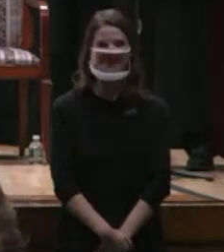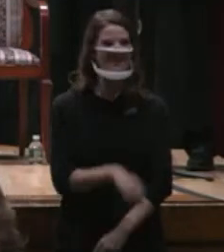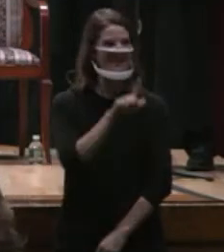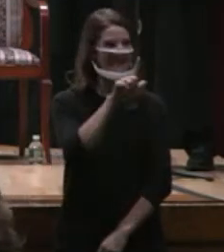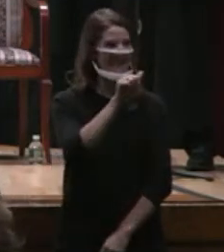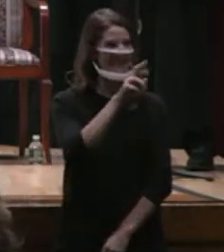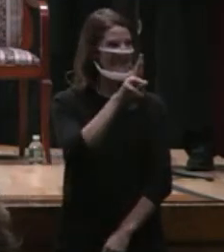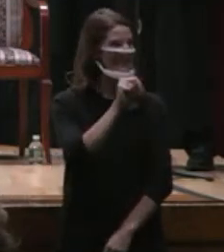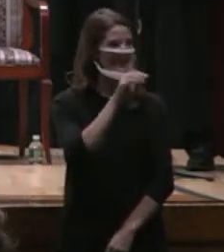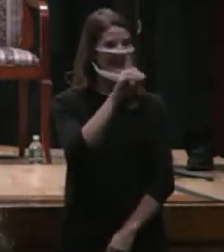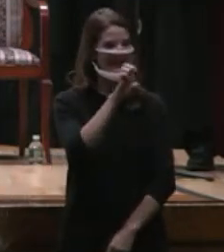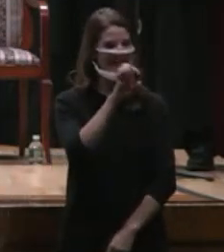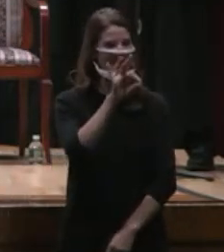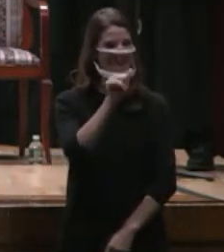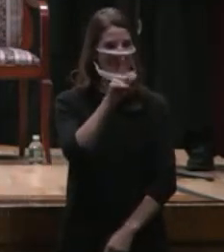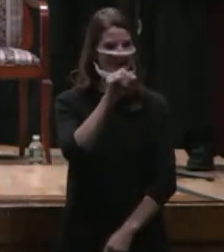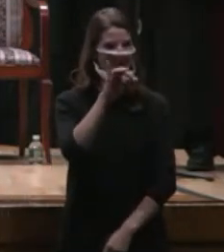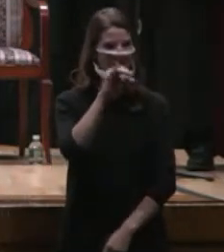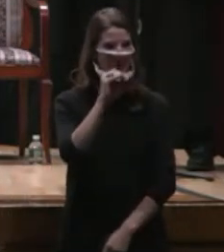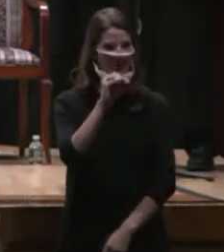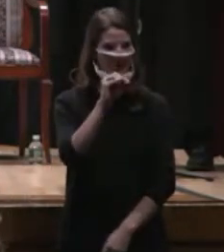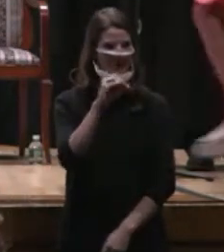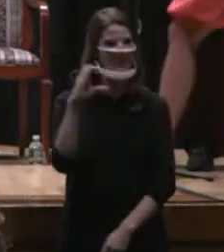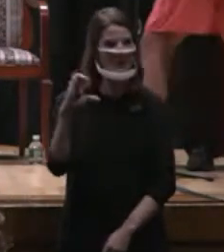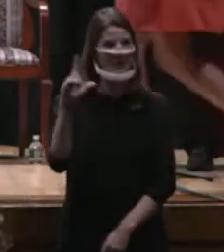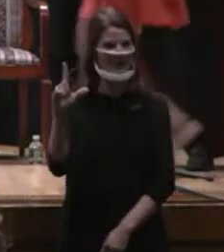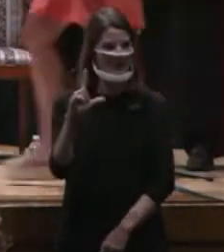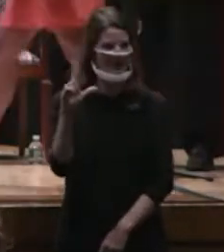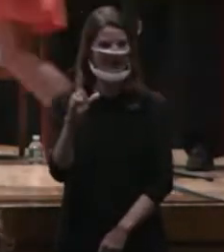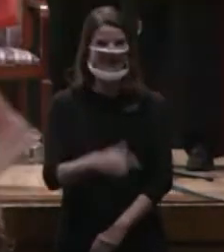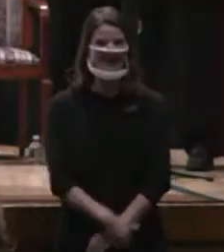Lauren DeFulvio, cum laude.